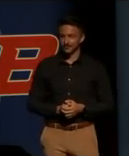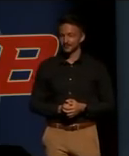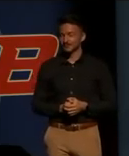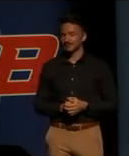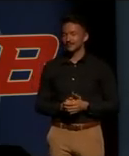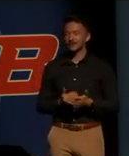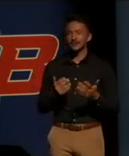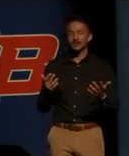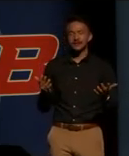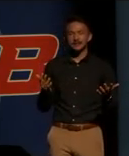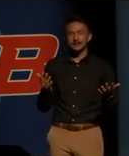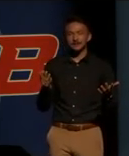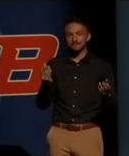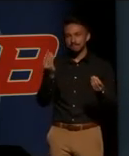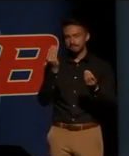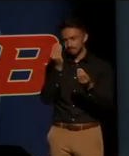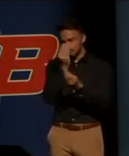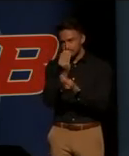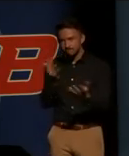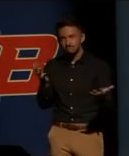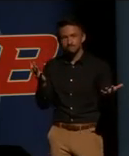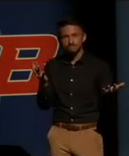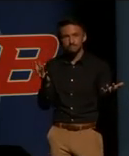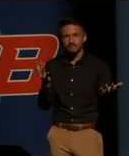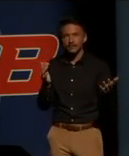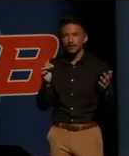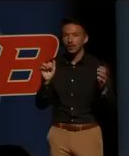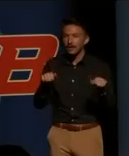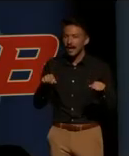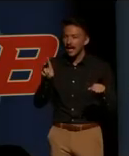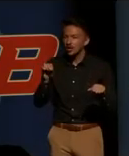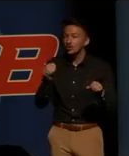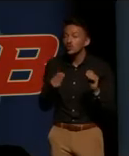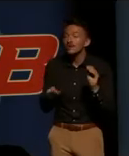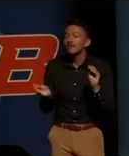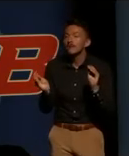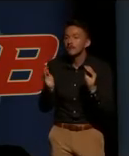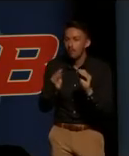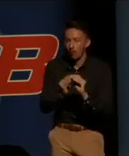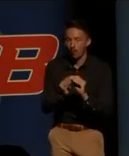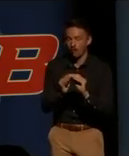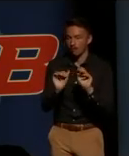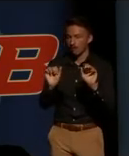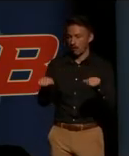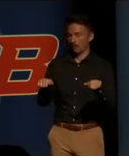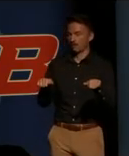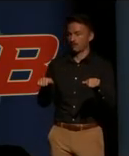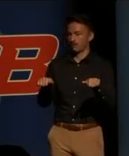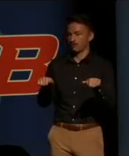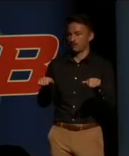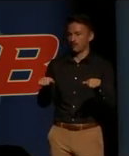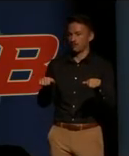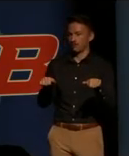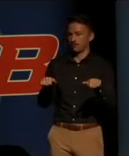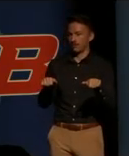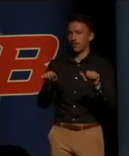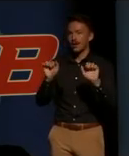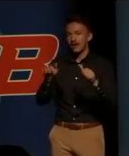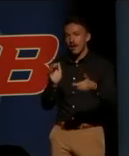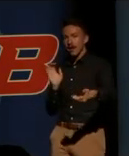I want to say that we can do even more. We collectively and I can do even